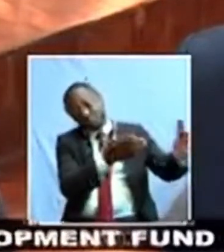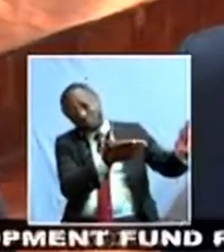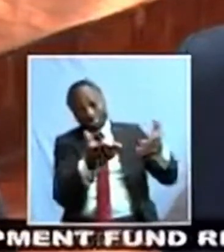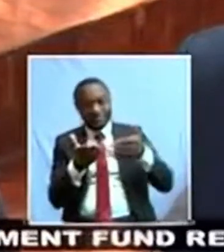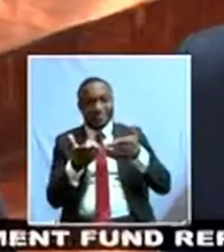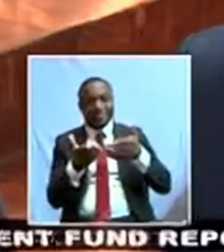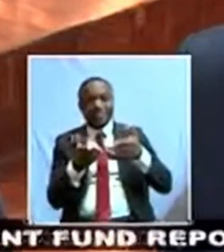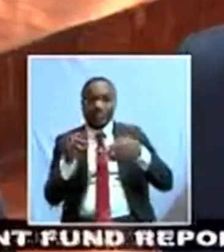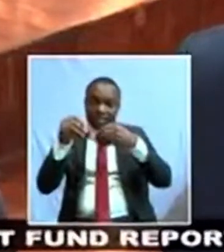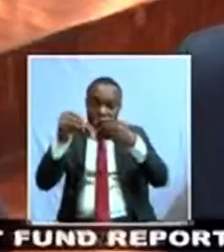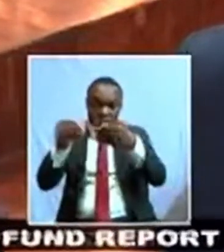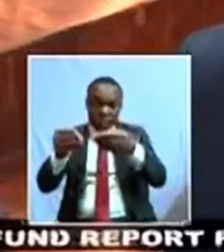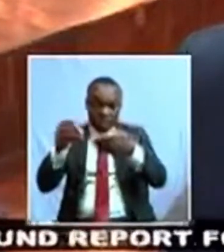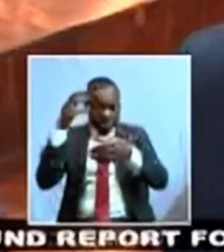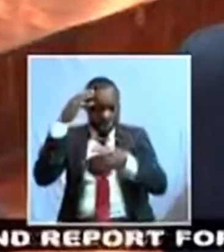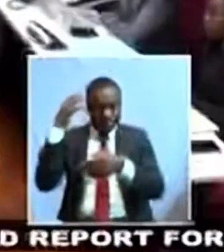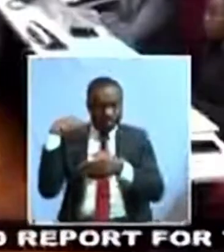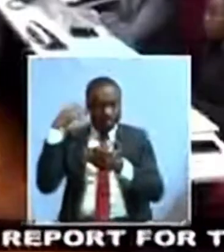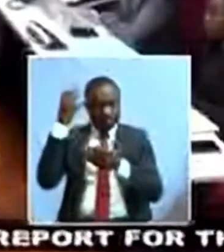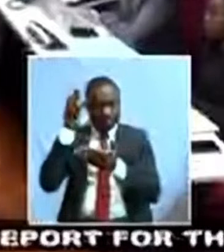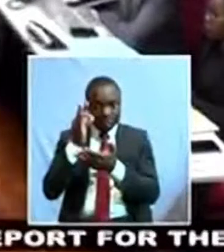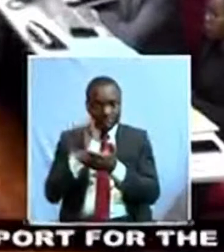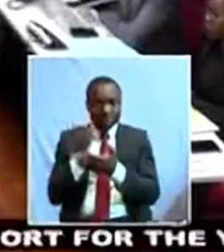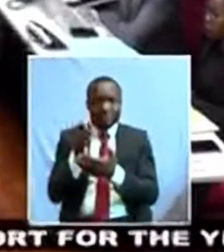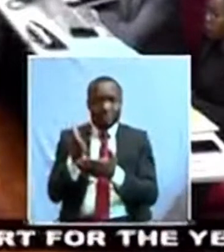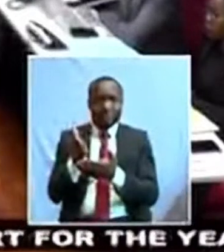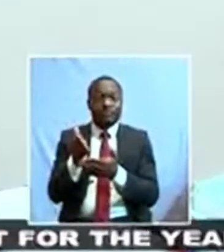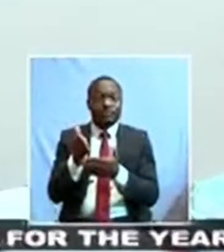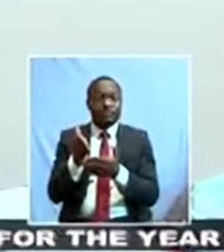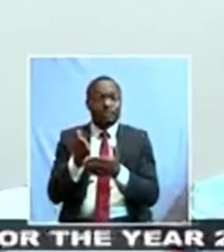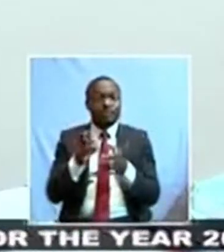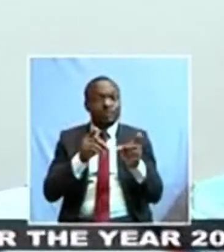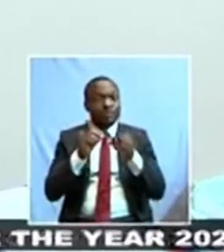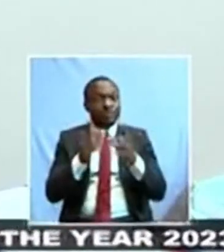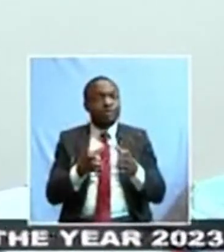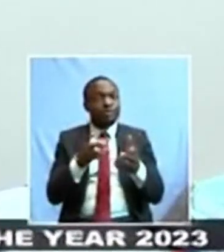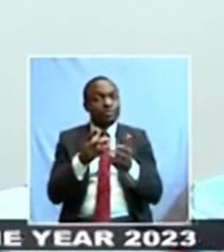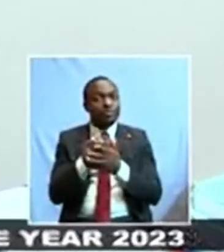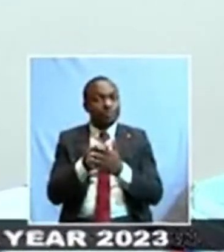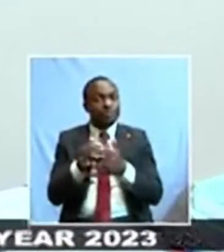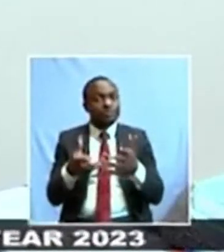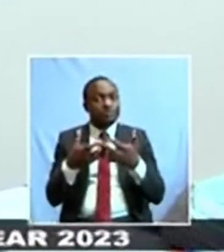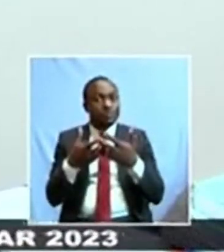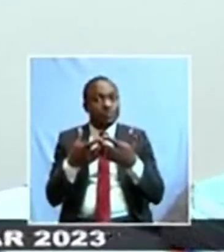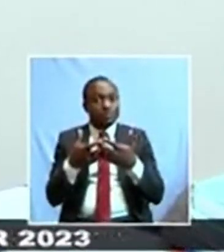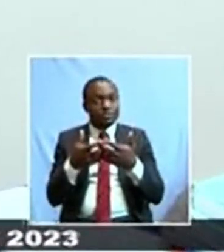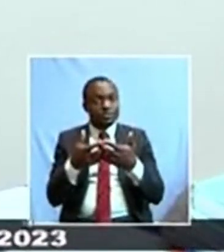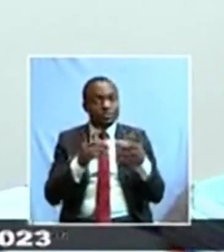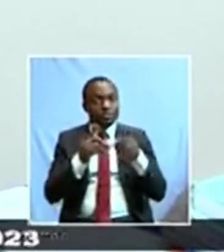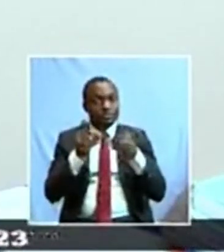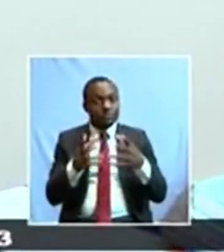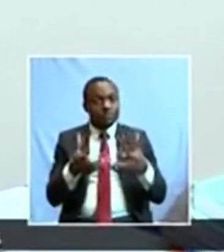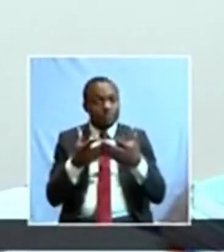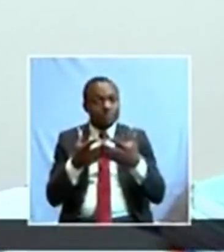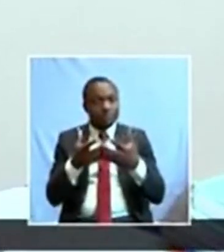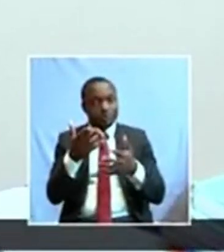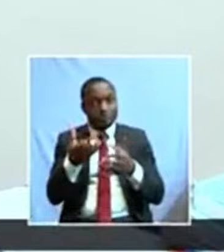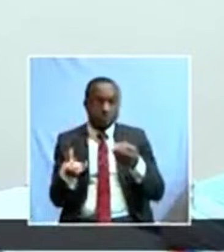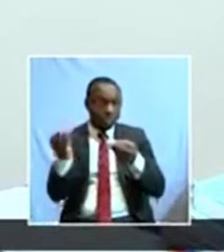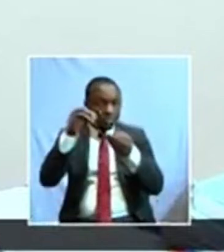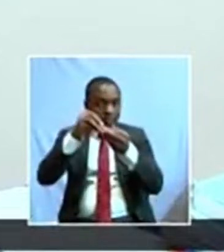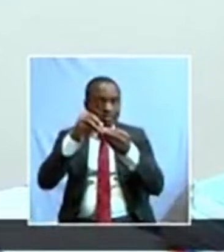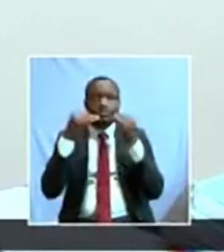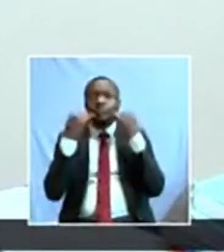and give them to Secretariat. Okay, thank you so much. I'd refer to Director of Finance and Engineering. Yes. Director of Engineering, additional